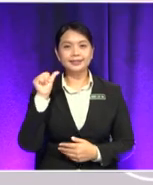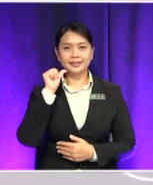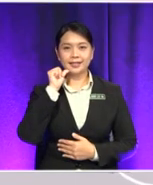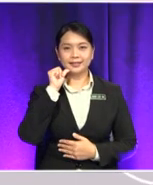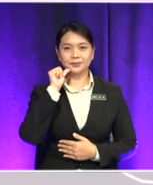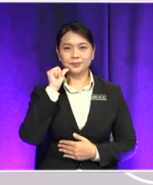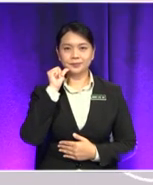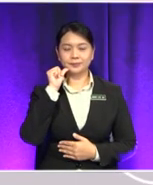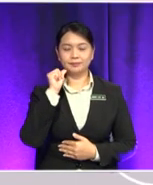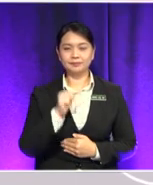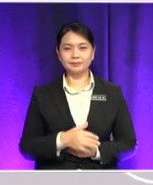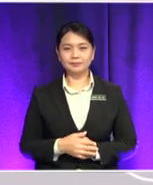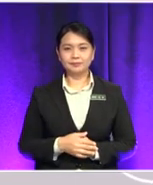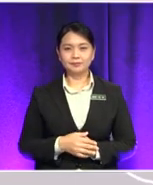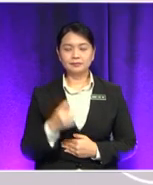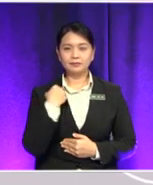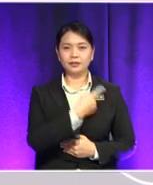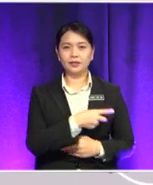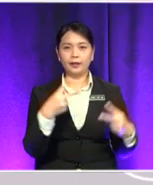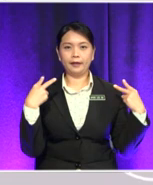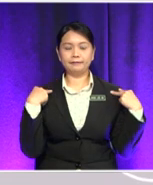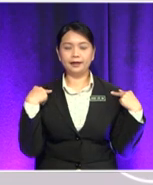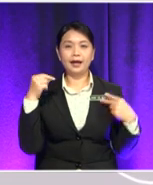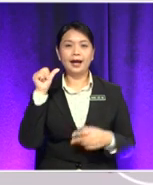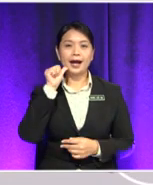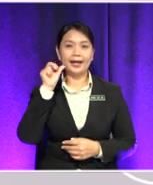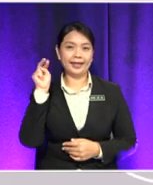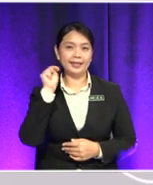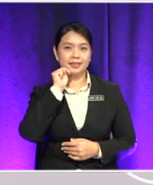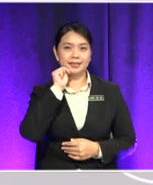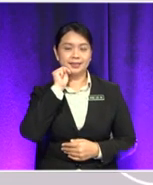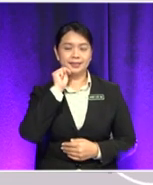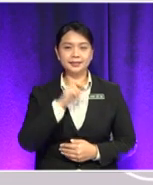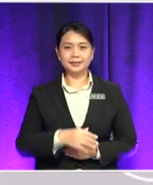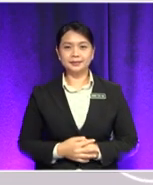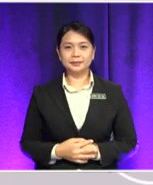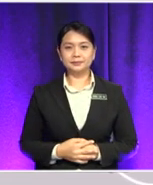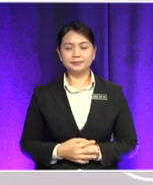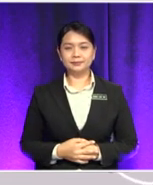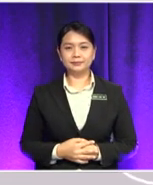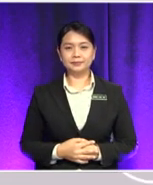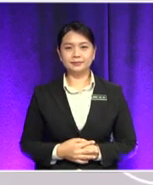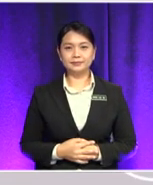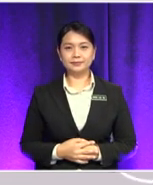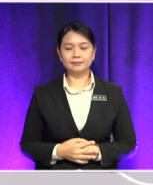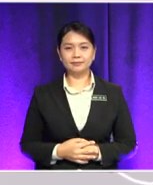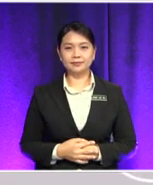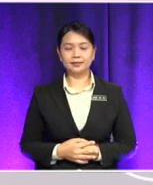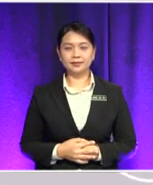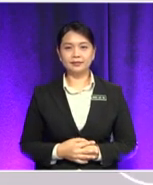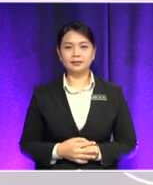Atiyah. And then we have Ain. Hi, Ain. The third one, we have